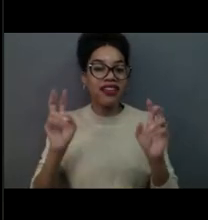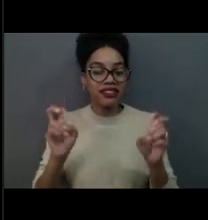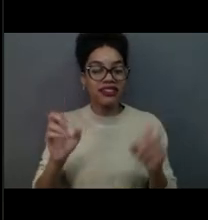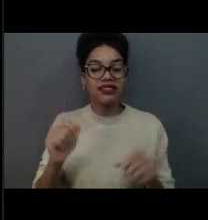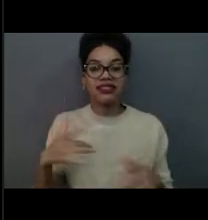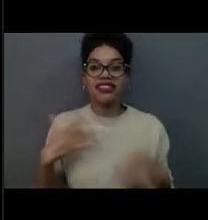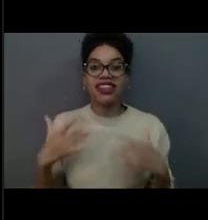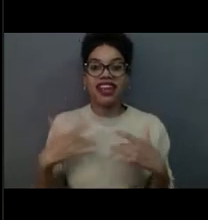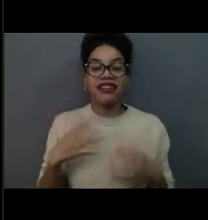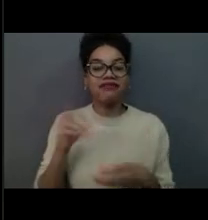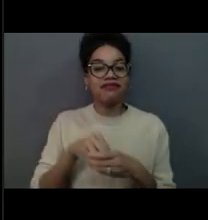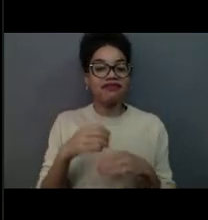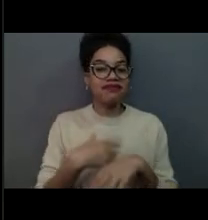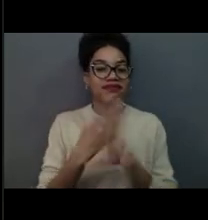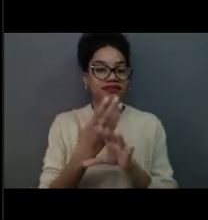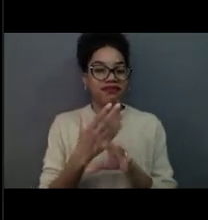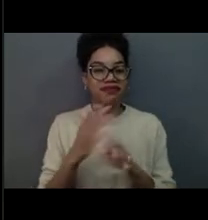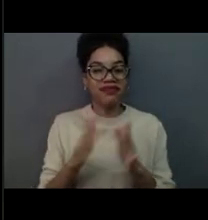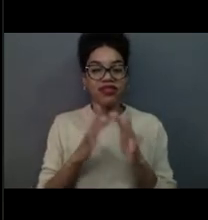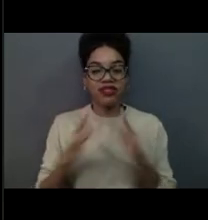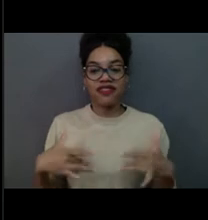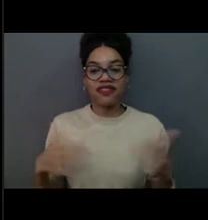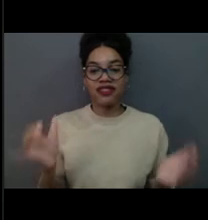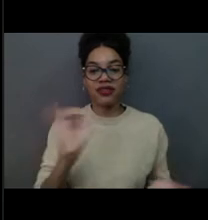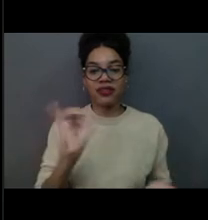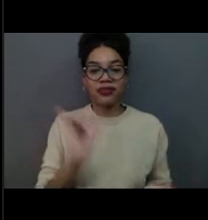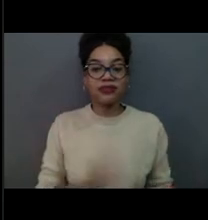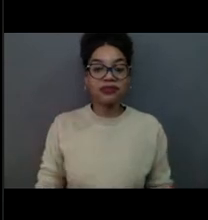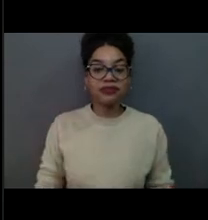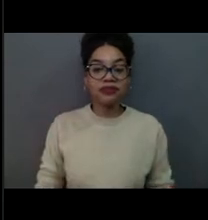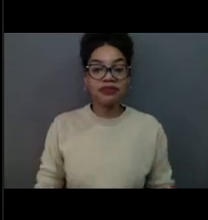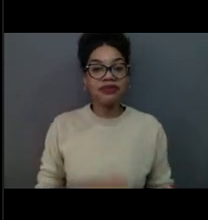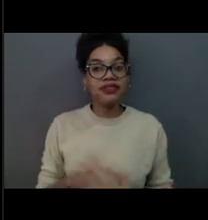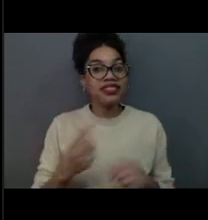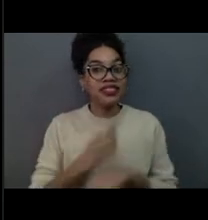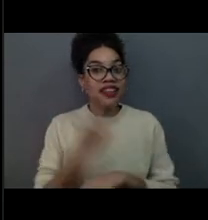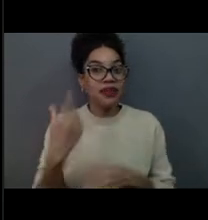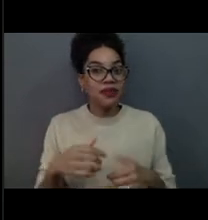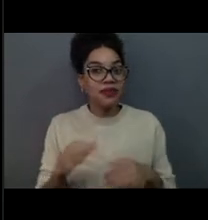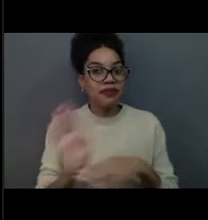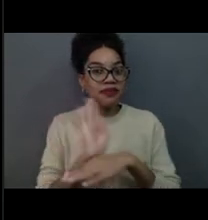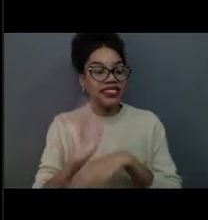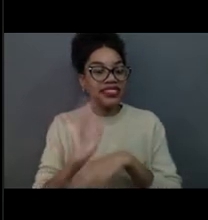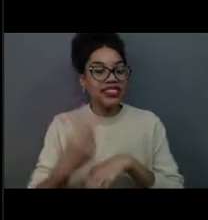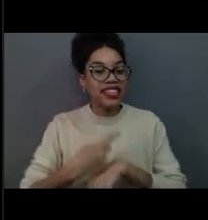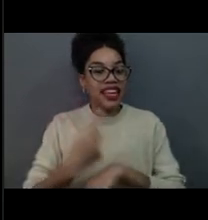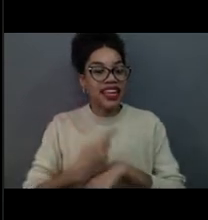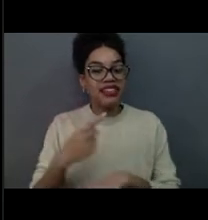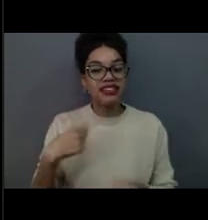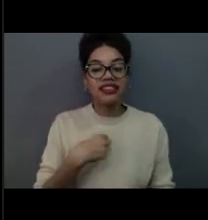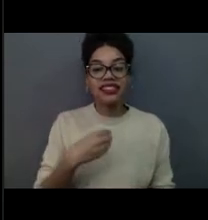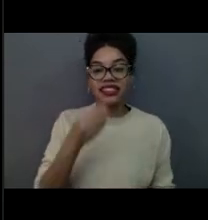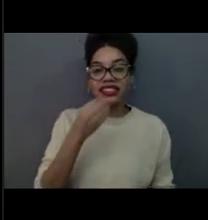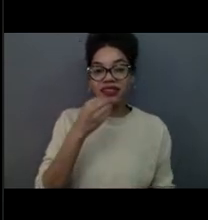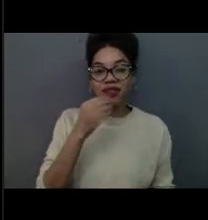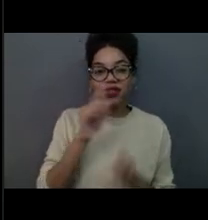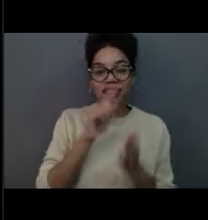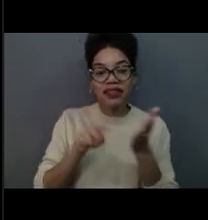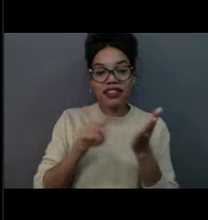event as well. Today, we'll be taking you through a very busy day in the life of a seafood inspector, and we'll describe some